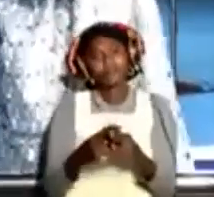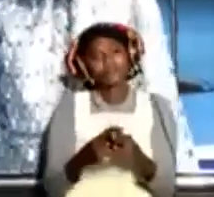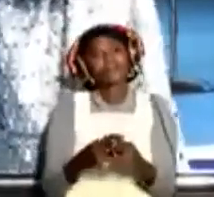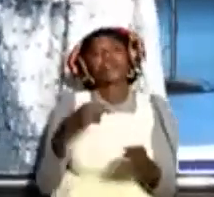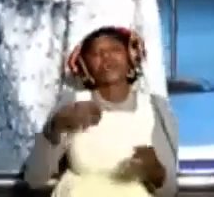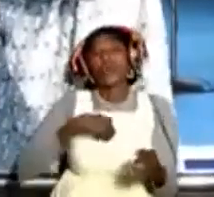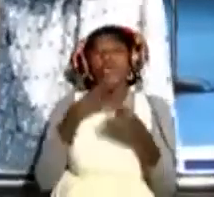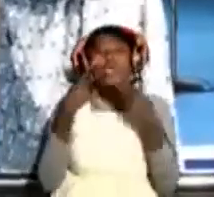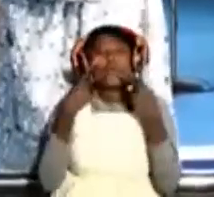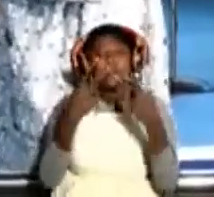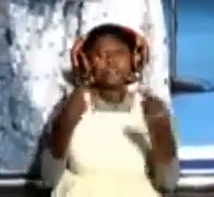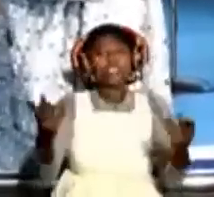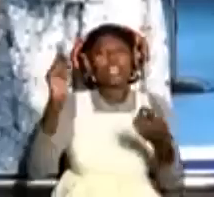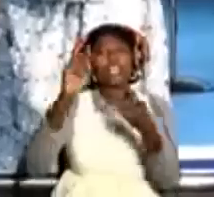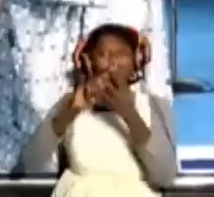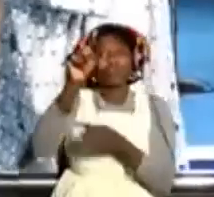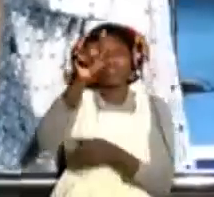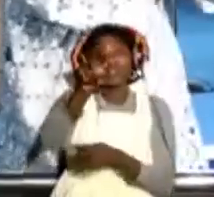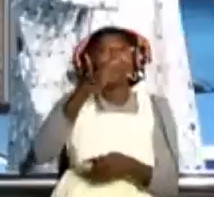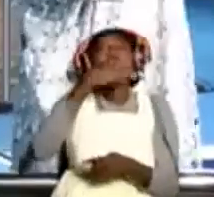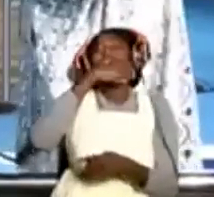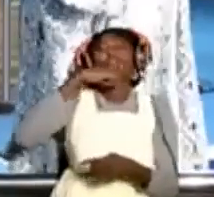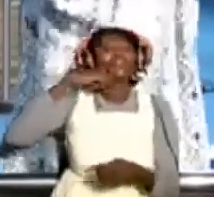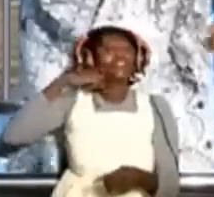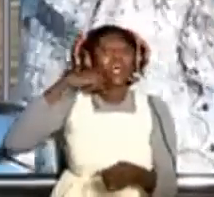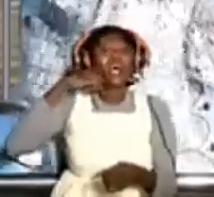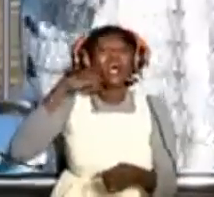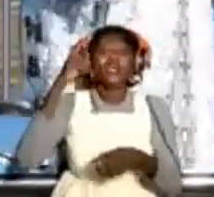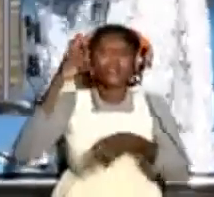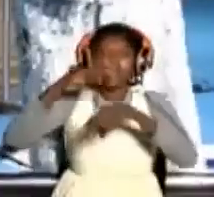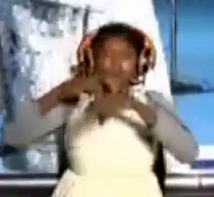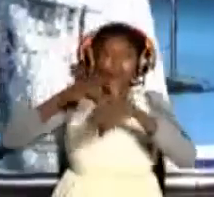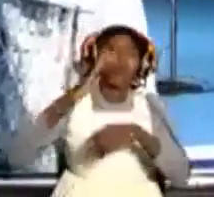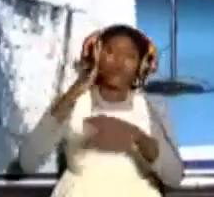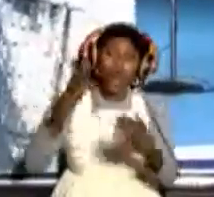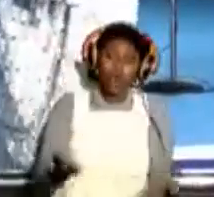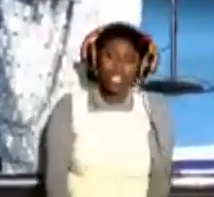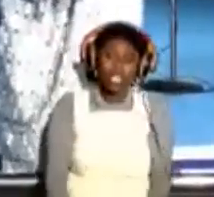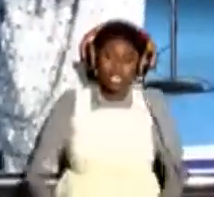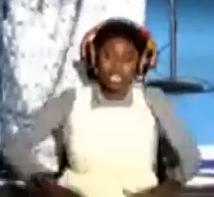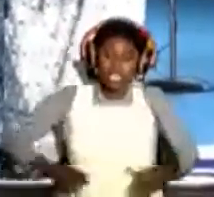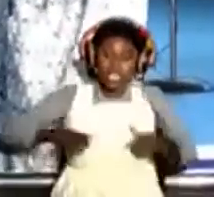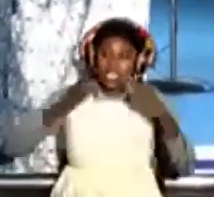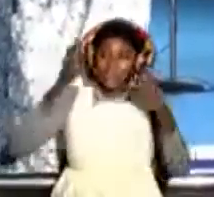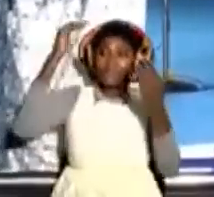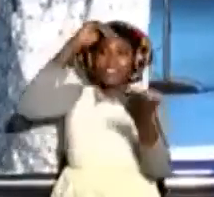We prophesy unto you tonight. Dry bones will live again.